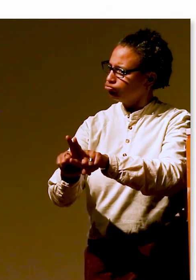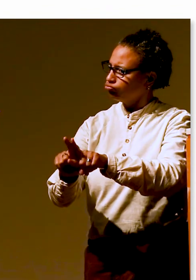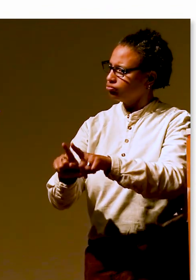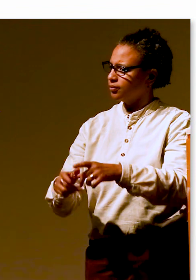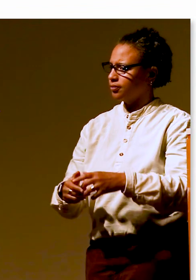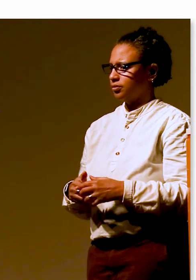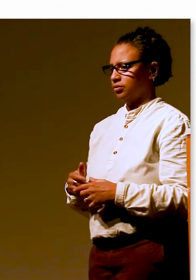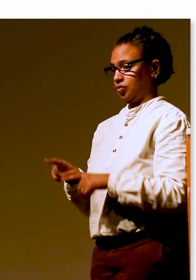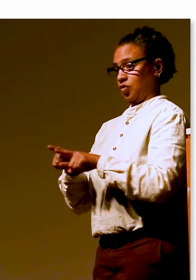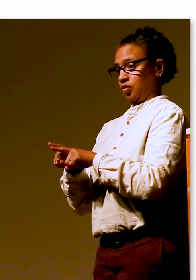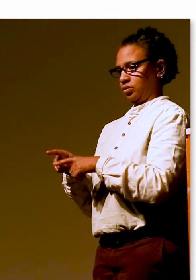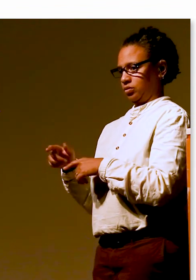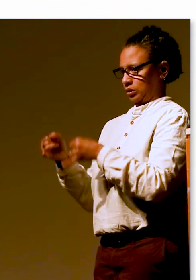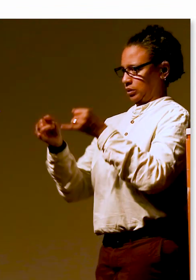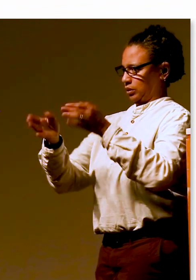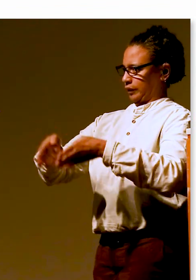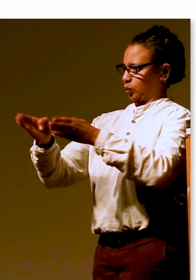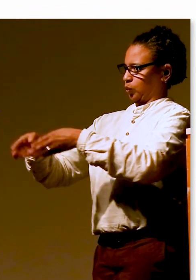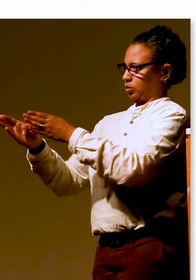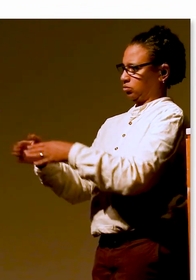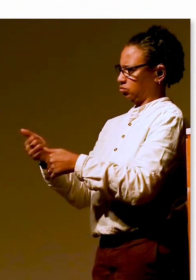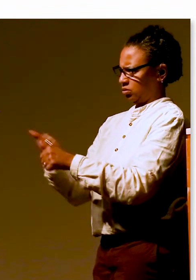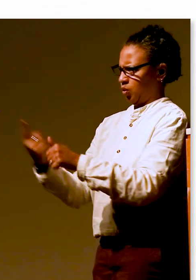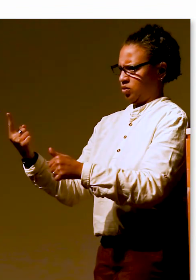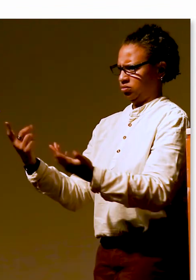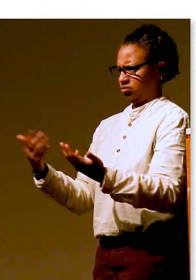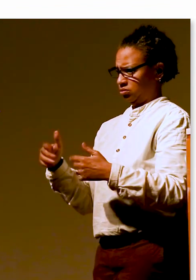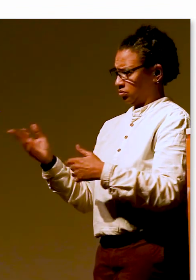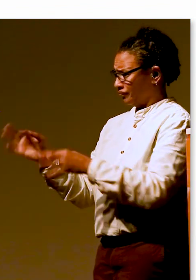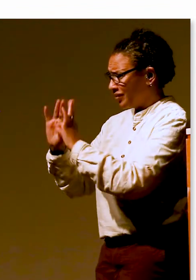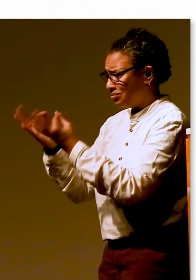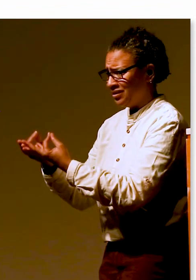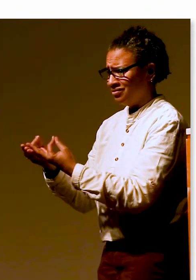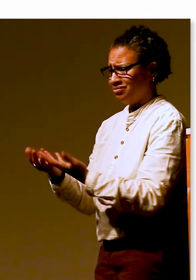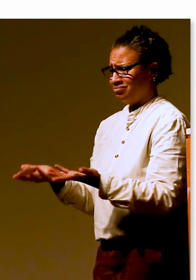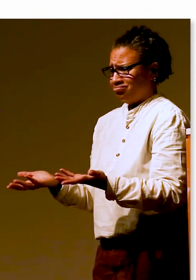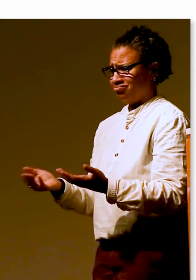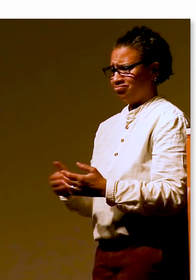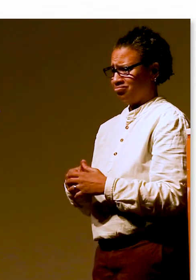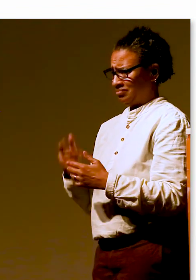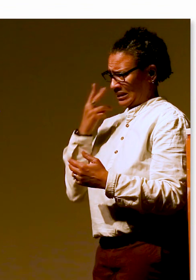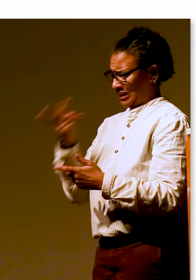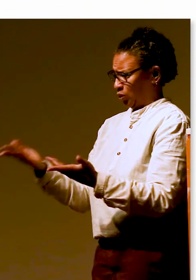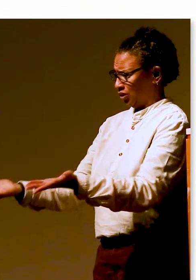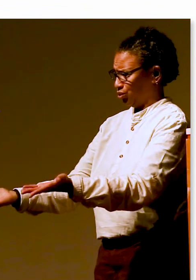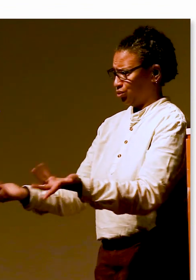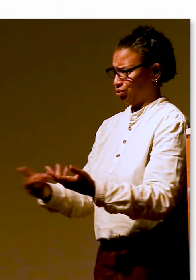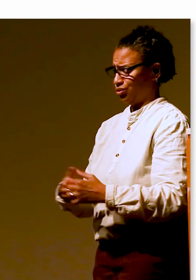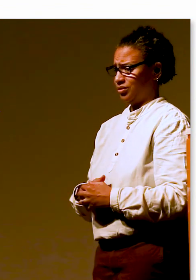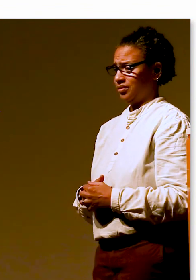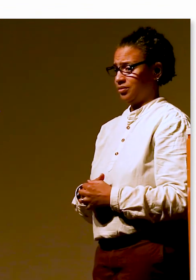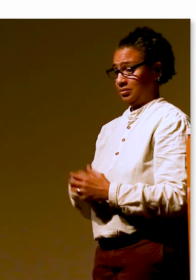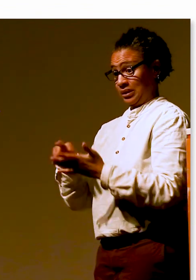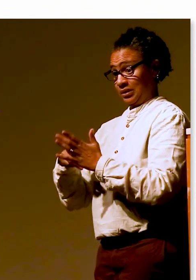have the capability to take a family member to a museum. Like you guys all found yourselves here. Now you're responsible for bringing other